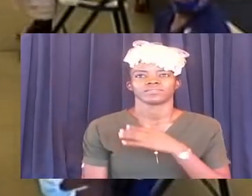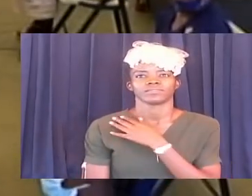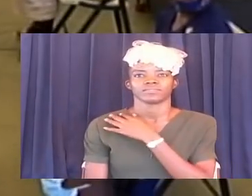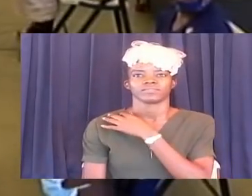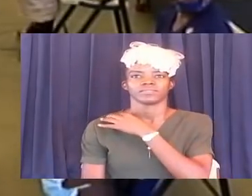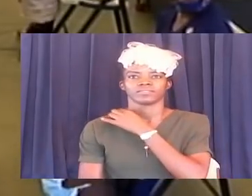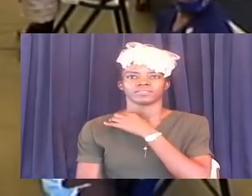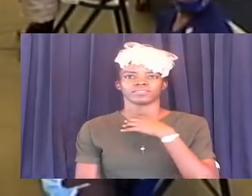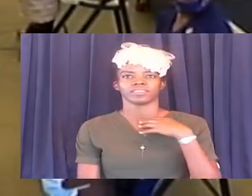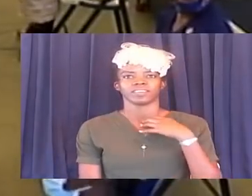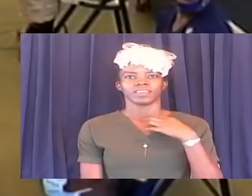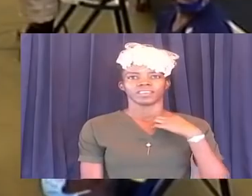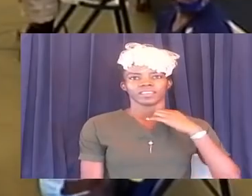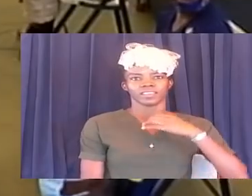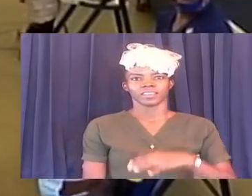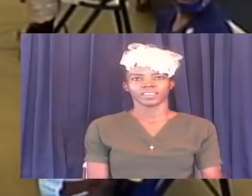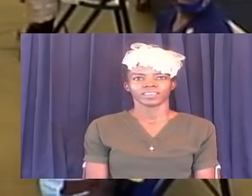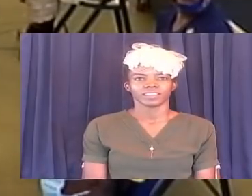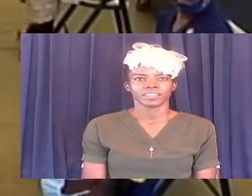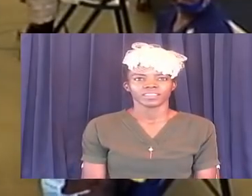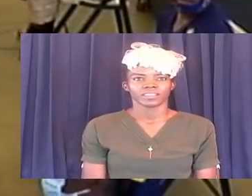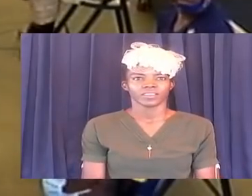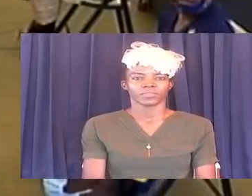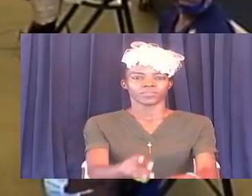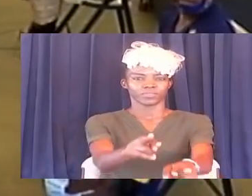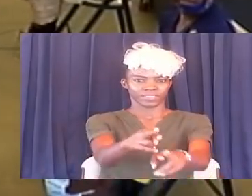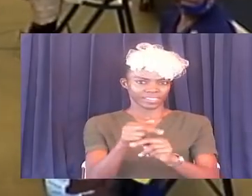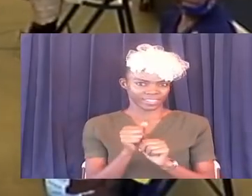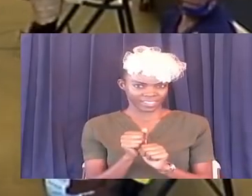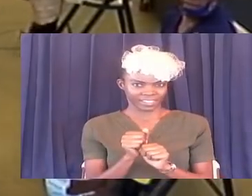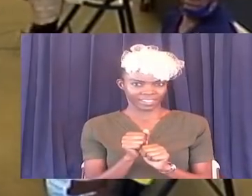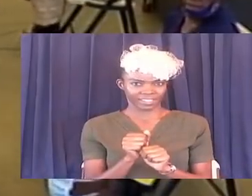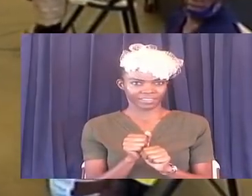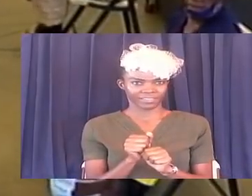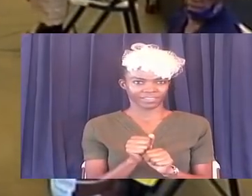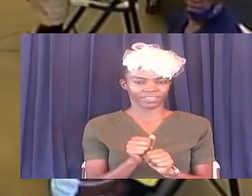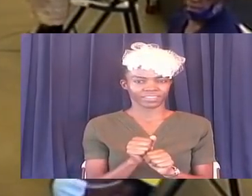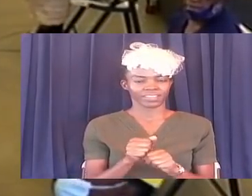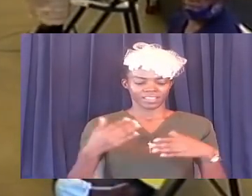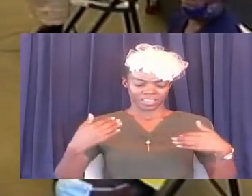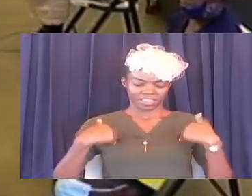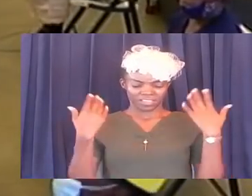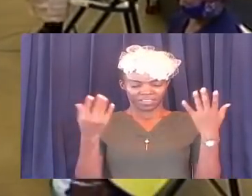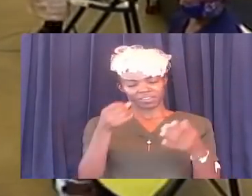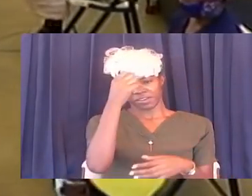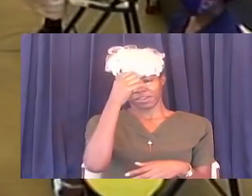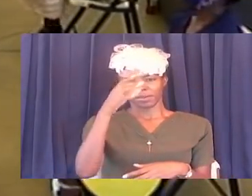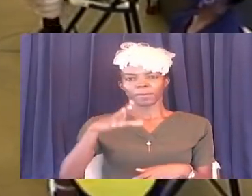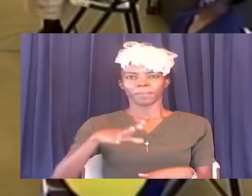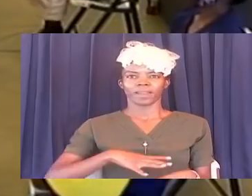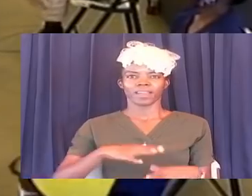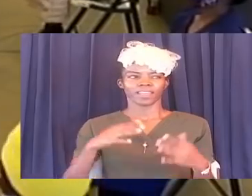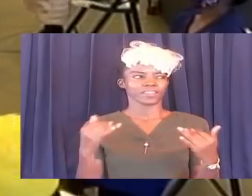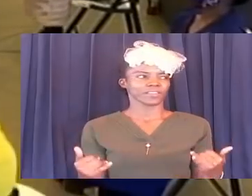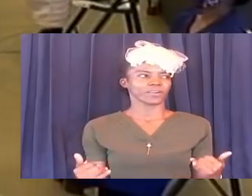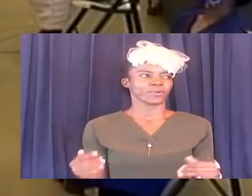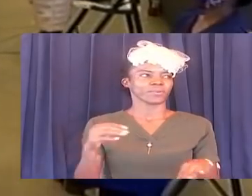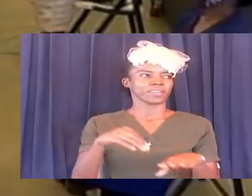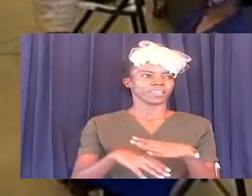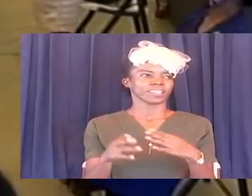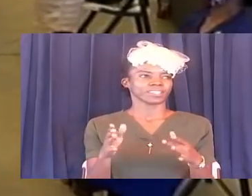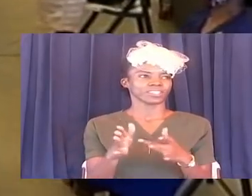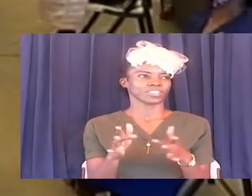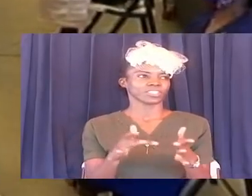and receive young minister Barnes as he comes to minister the word of the Lord to us. Everybody say, in Jesus'